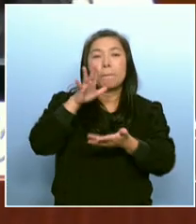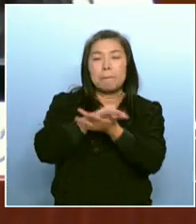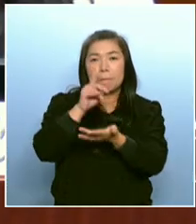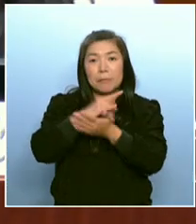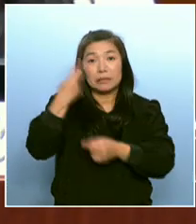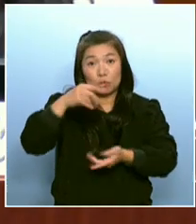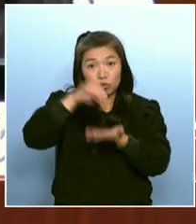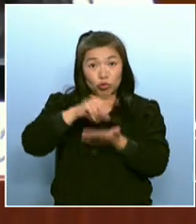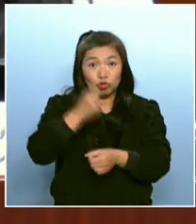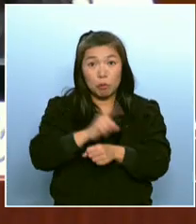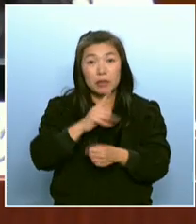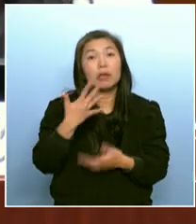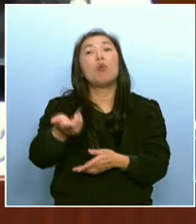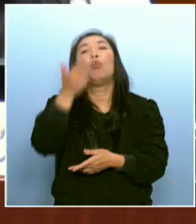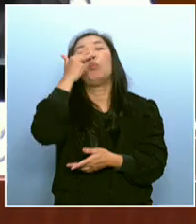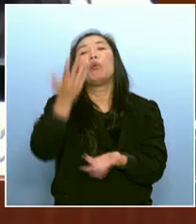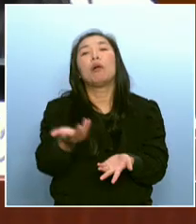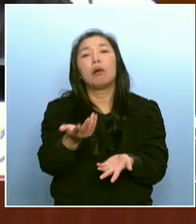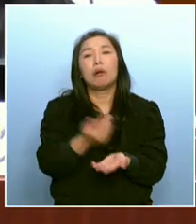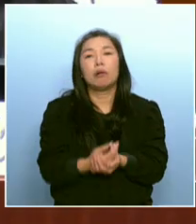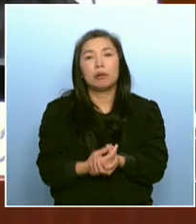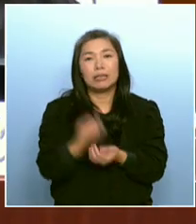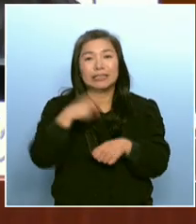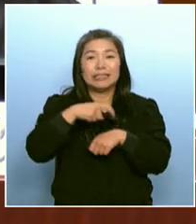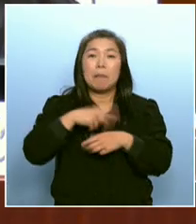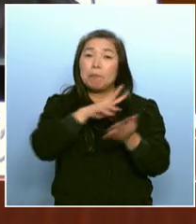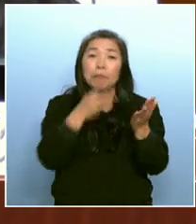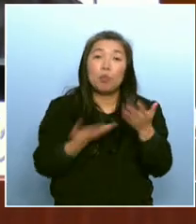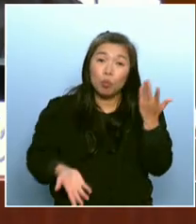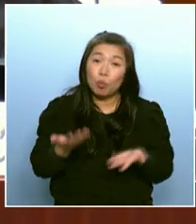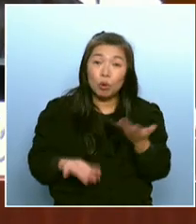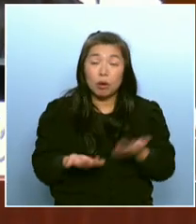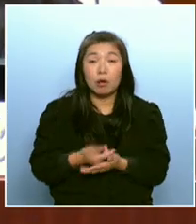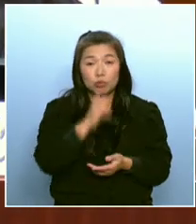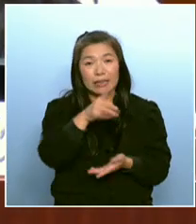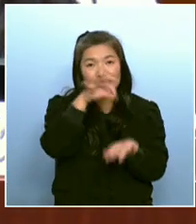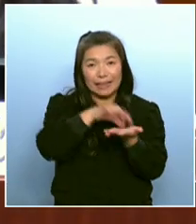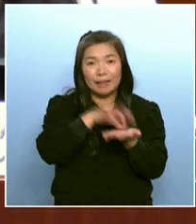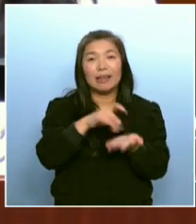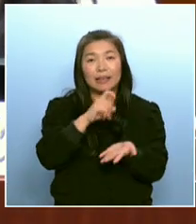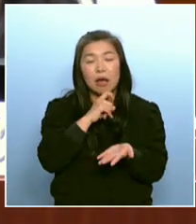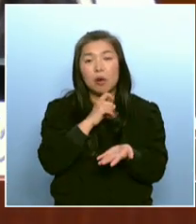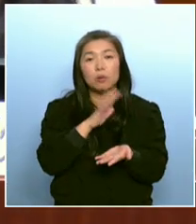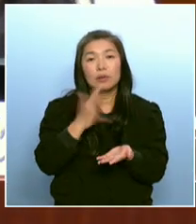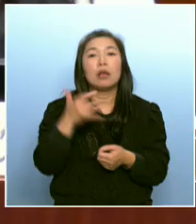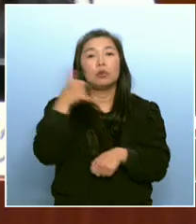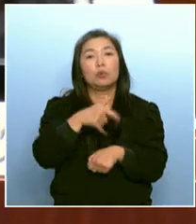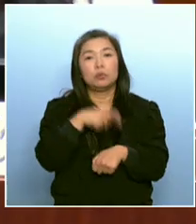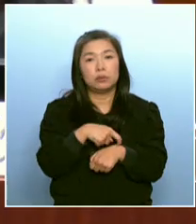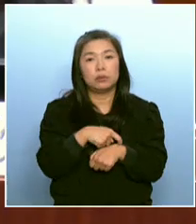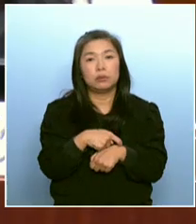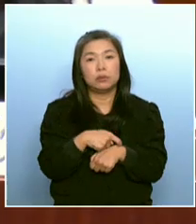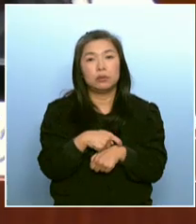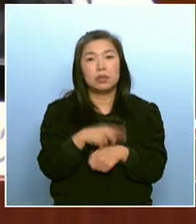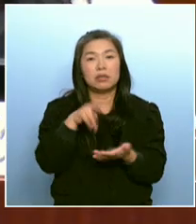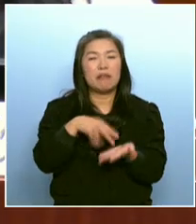you don't just ask for the construction cost and then you can carry on with your plan? Because this is just an